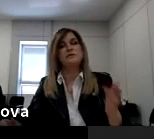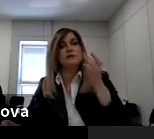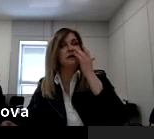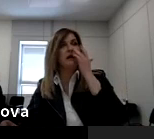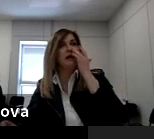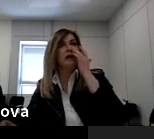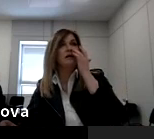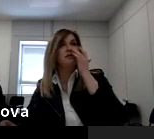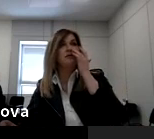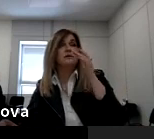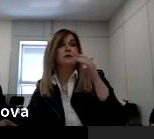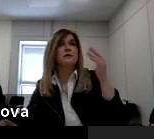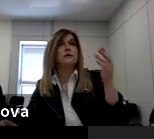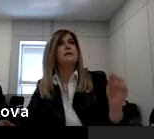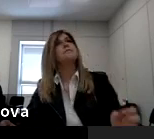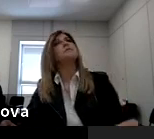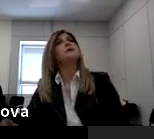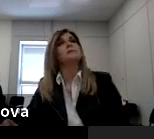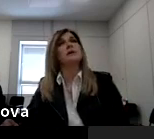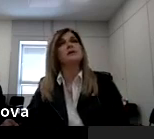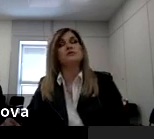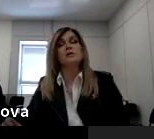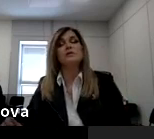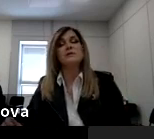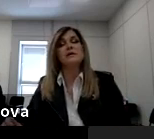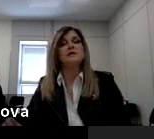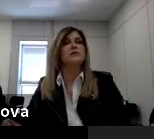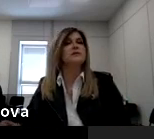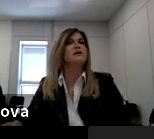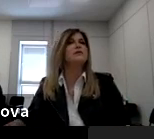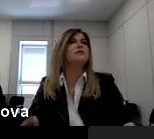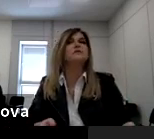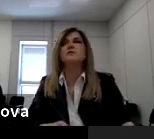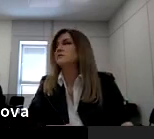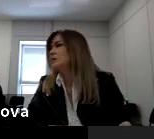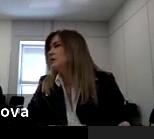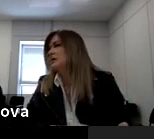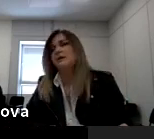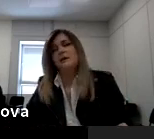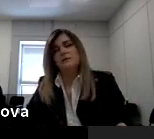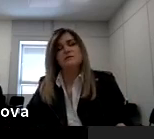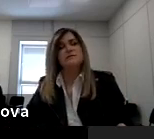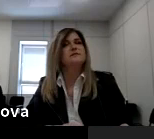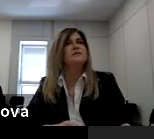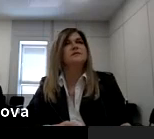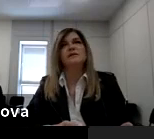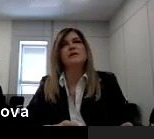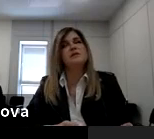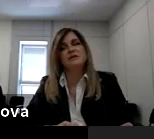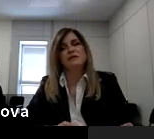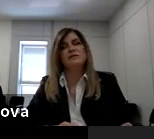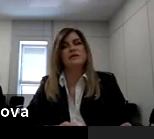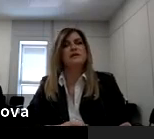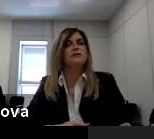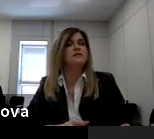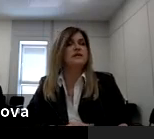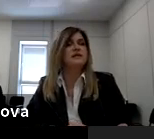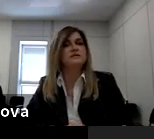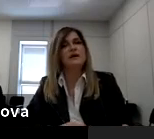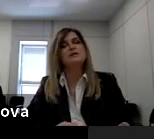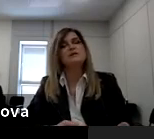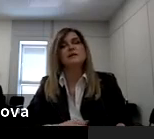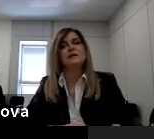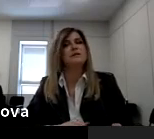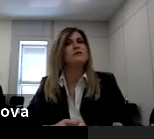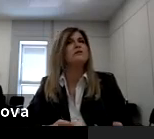this instrument. Actually, on the main page of our website, you can download. Very suitable. Yeah. Very. Immediately, you can download